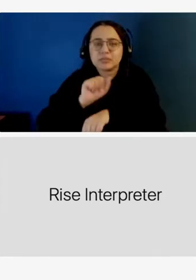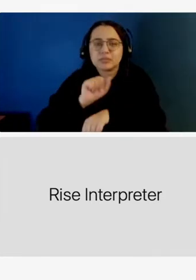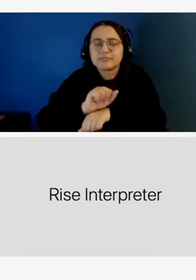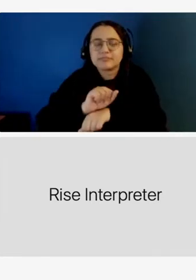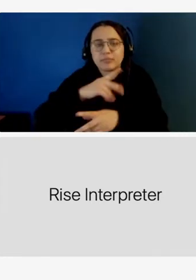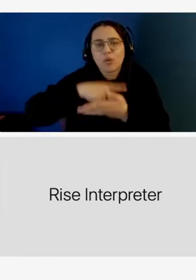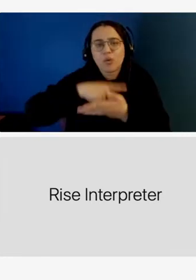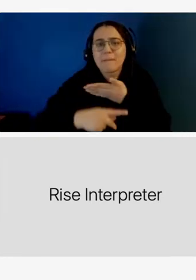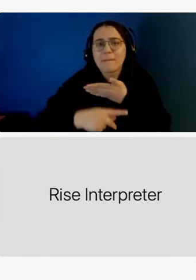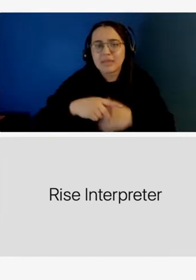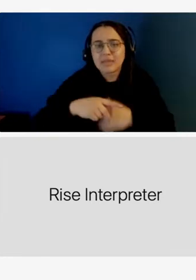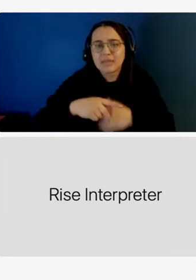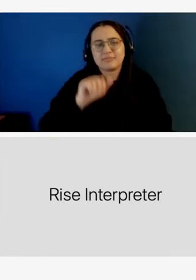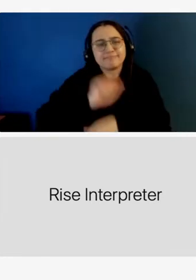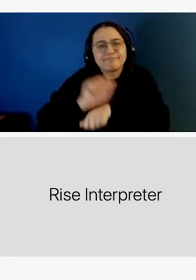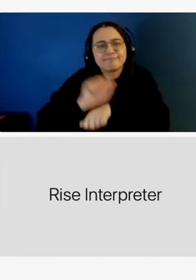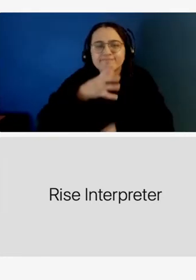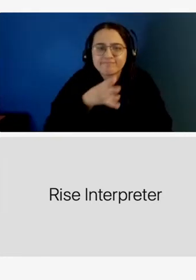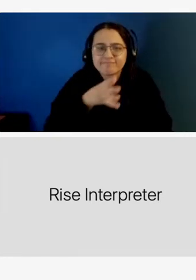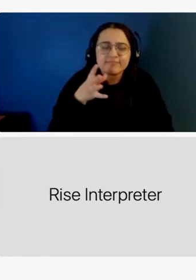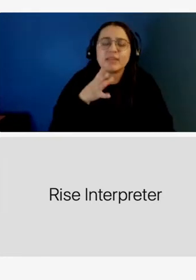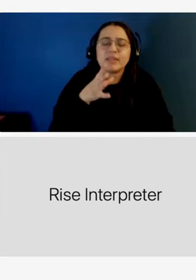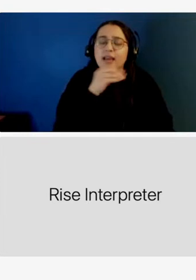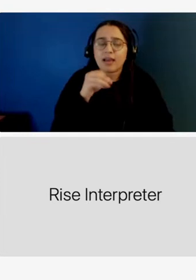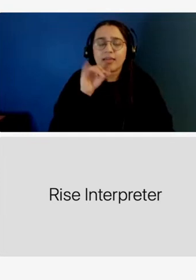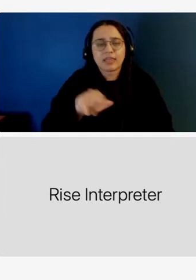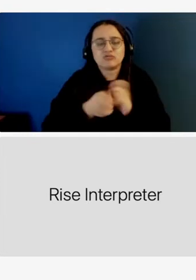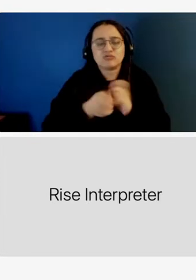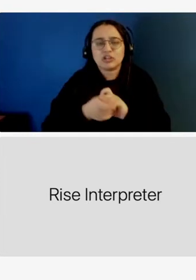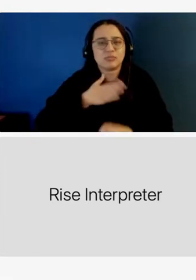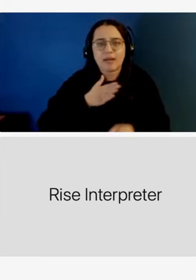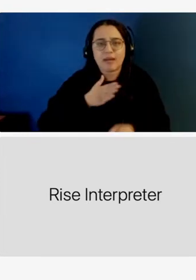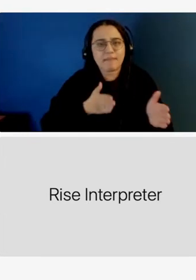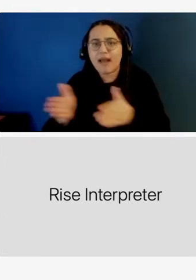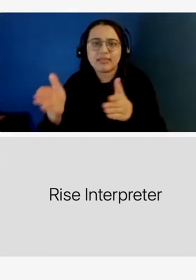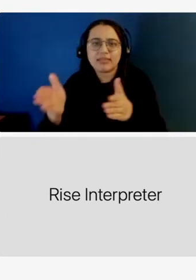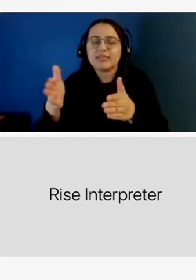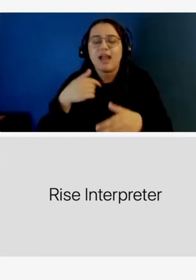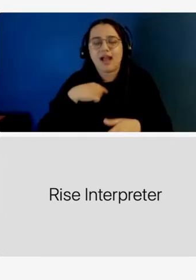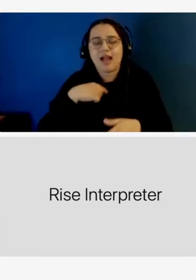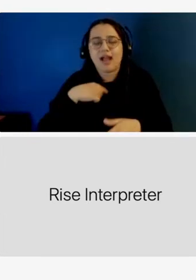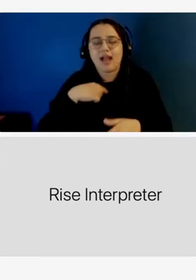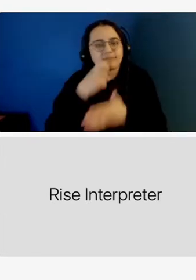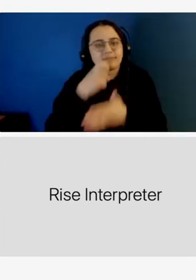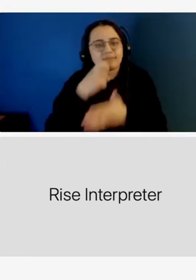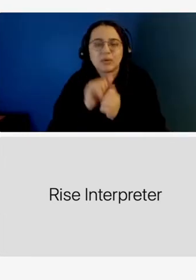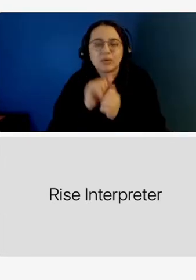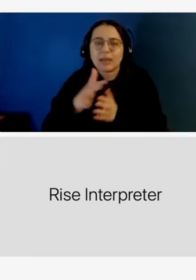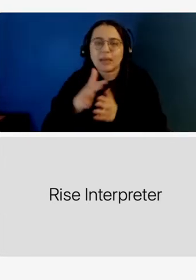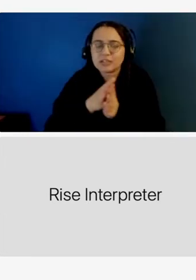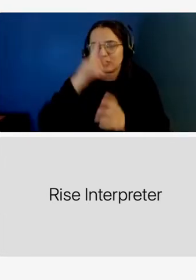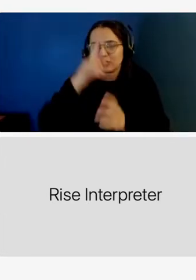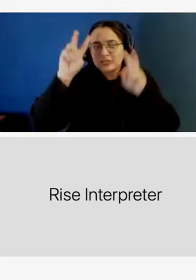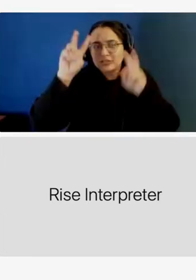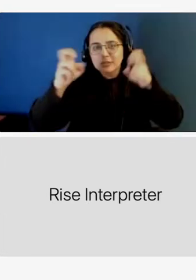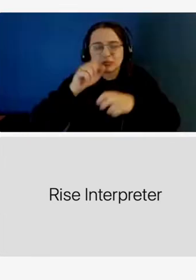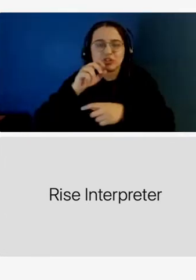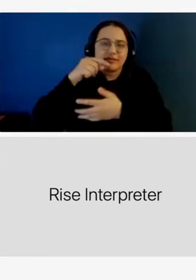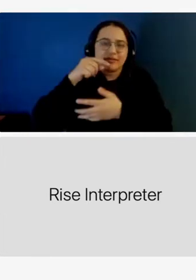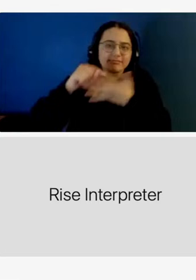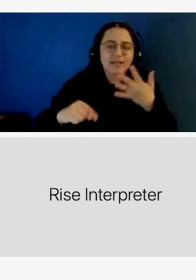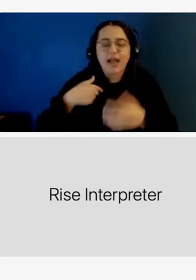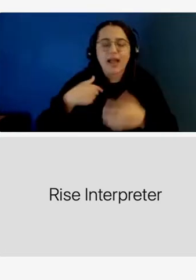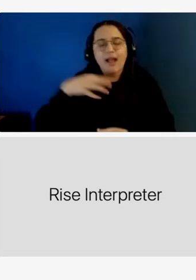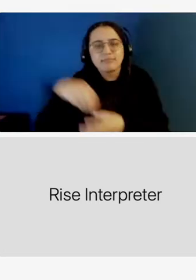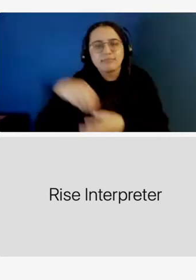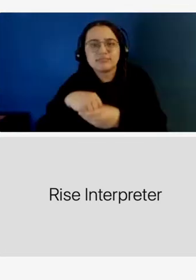of my career path. I fell in love with the passion for the subject matter. I started participating in public speaking events, and then from there, I was just